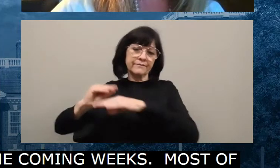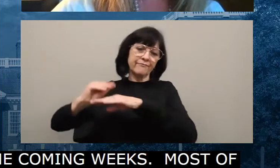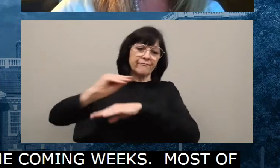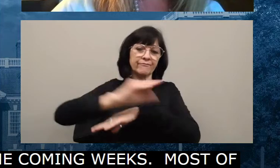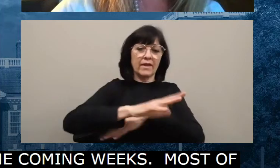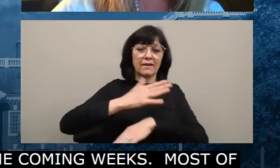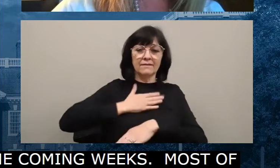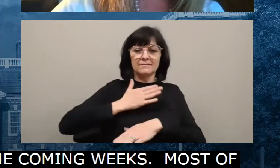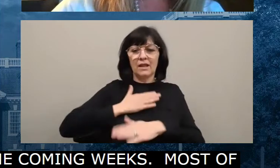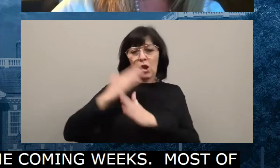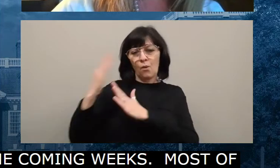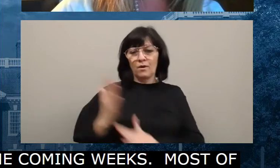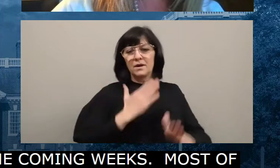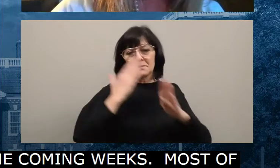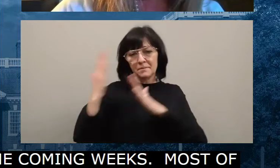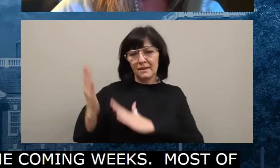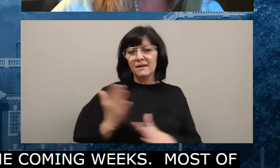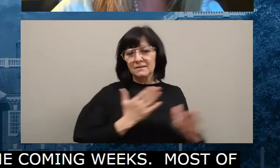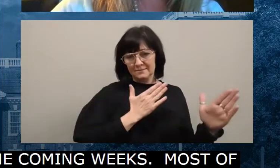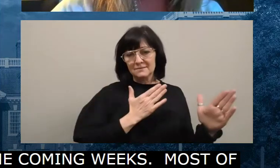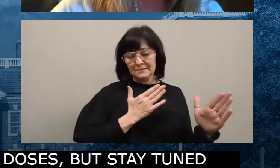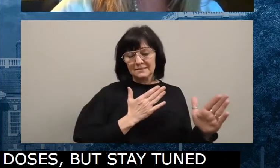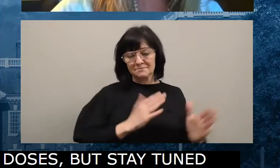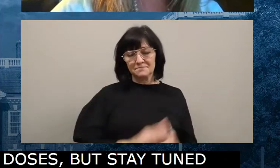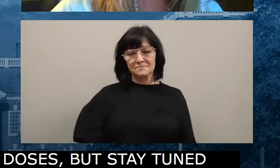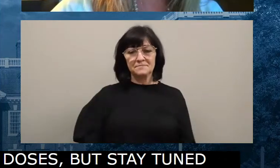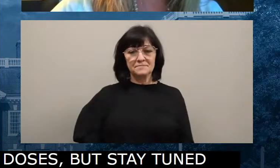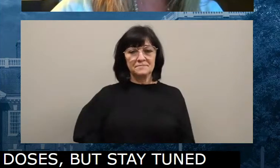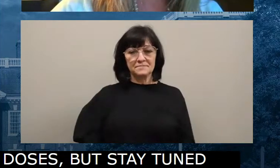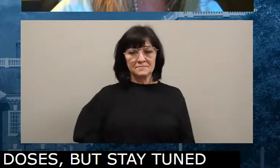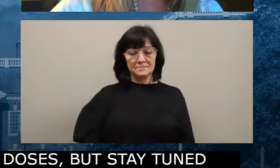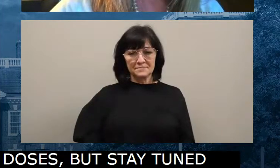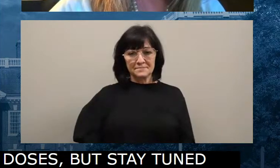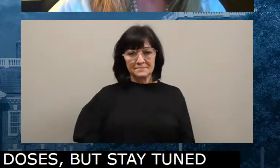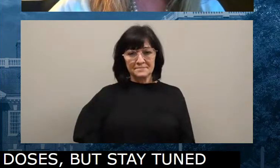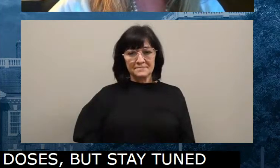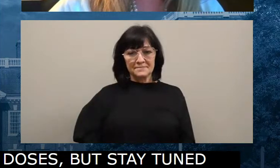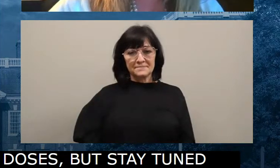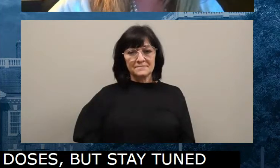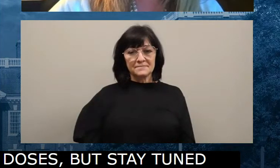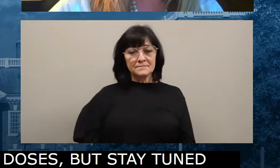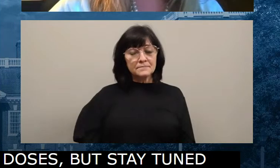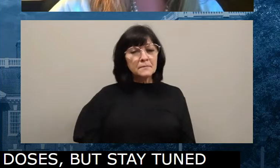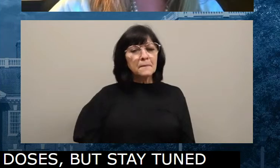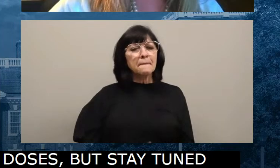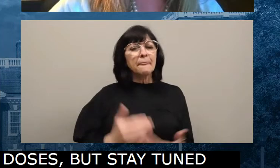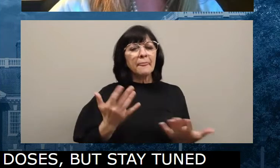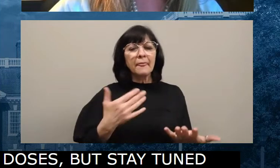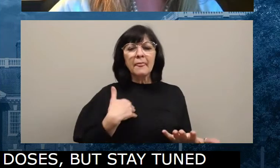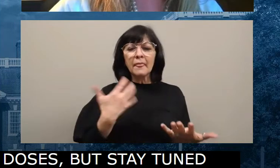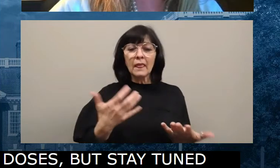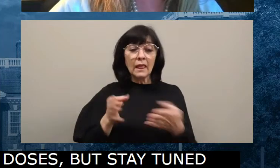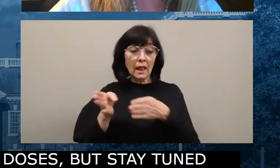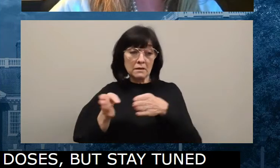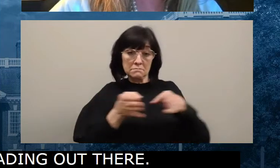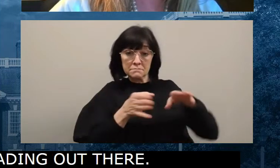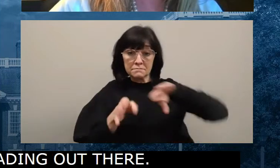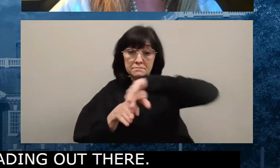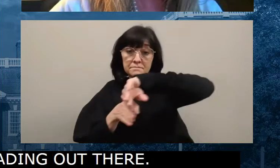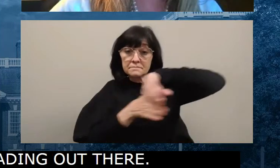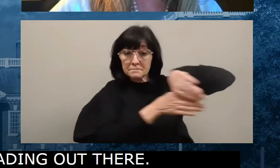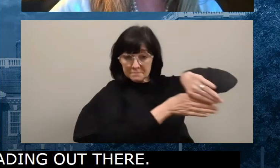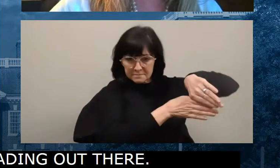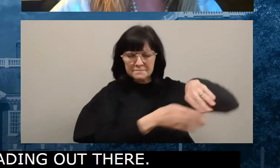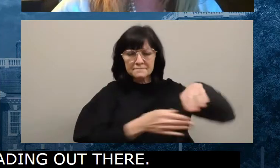out there, especially for those who are on the waiting list. All right, let me switch gears to talk about variants.